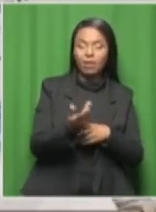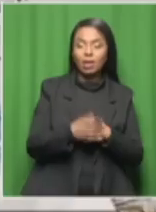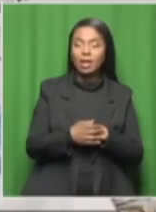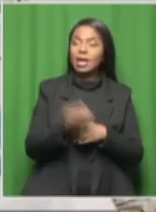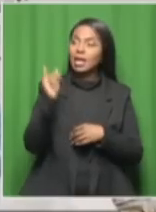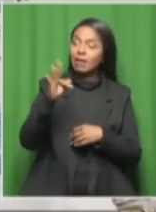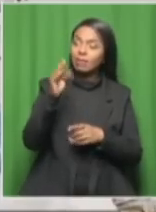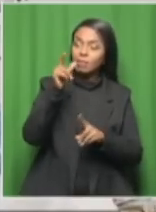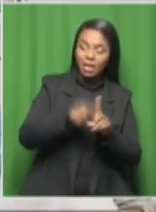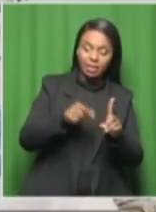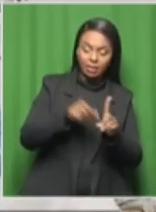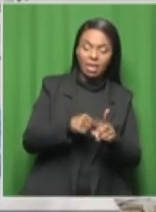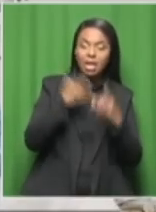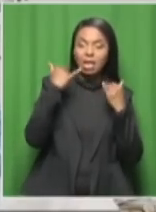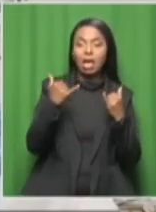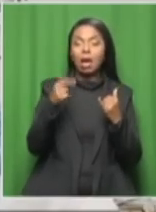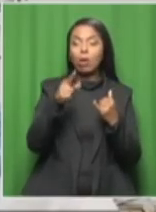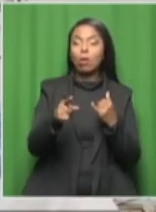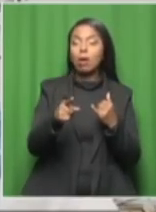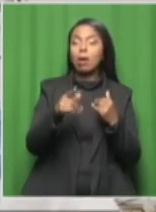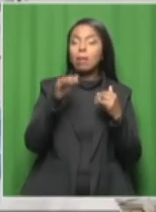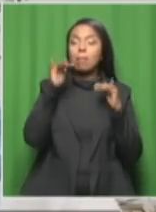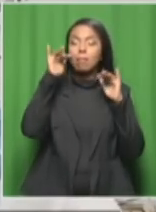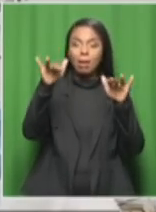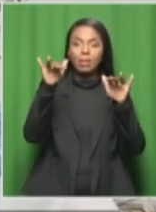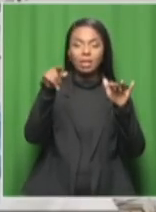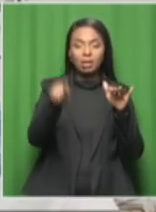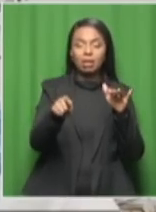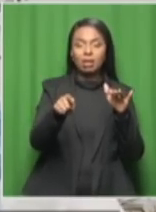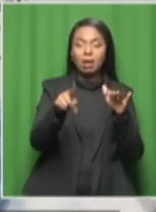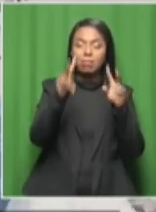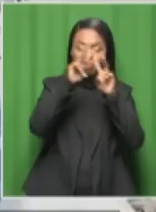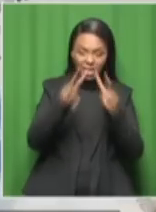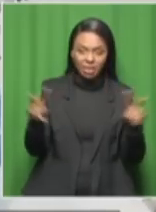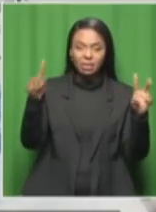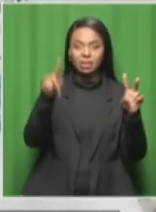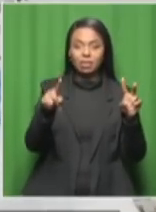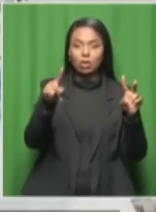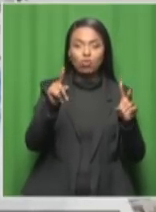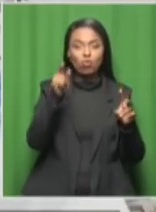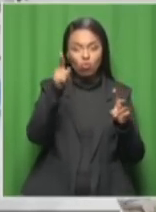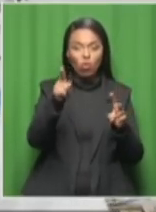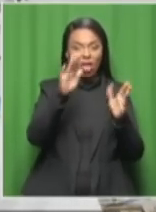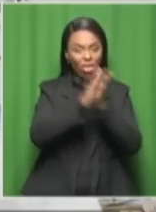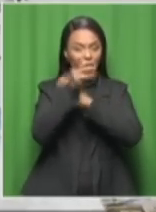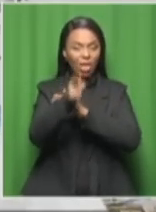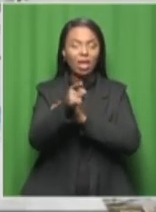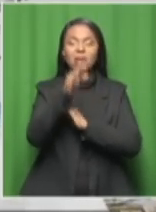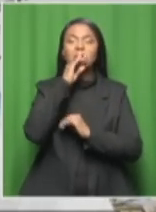if somebody is disturbing public peace in that country, you have got no option.